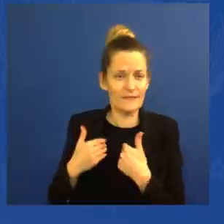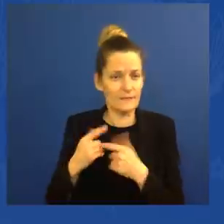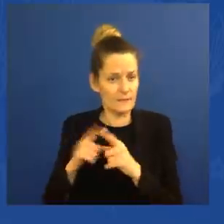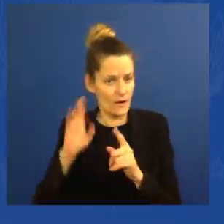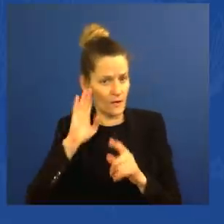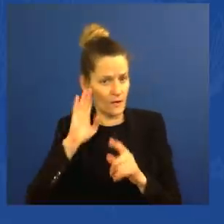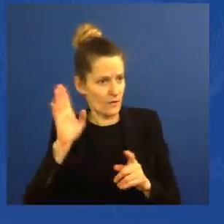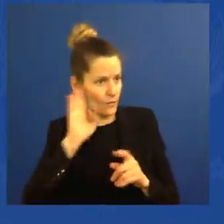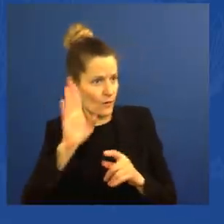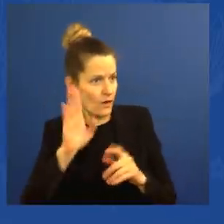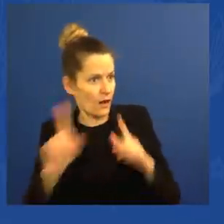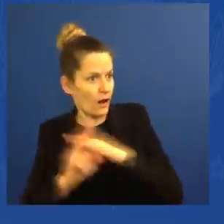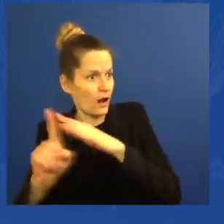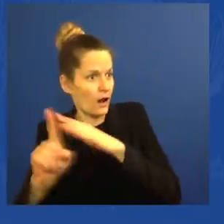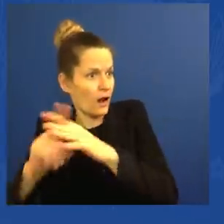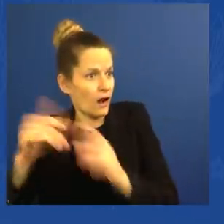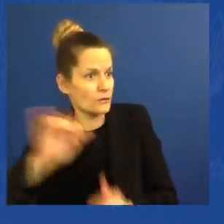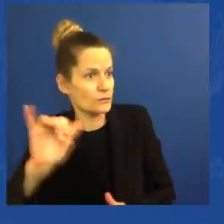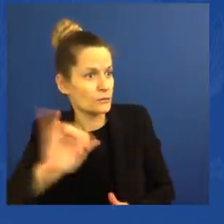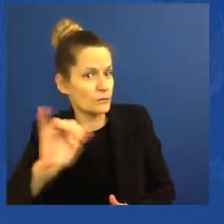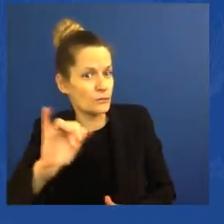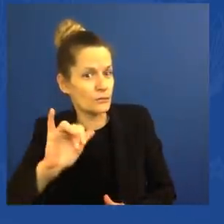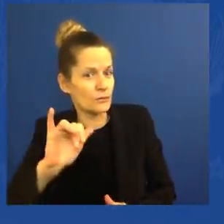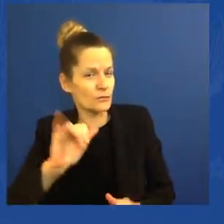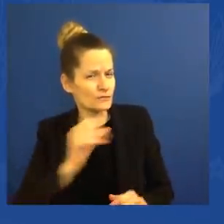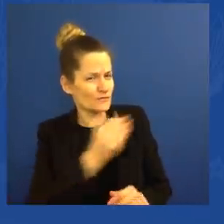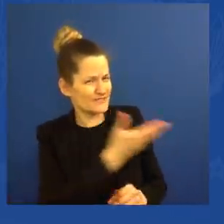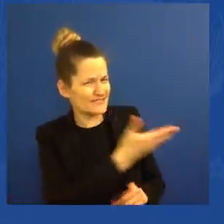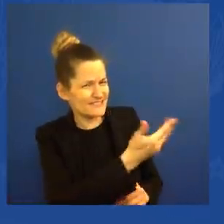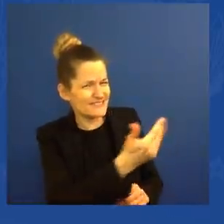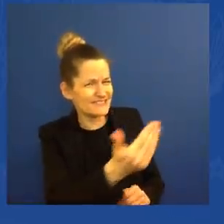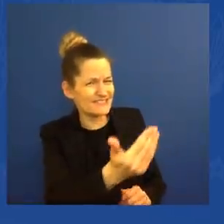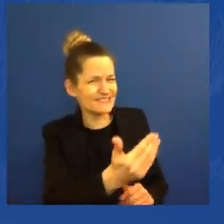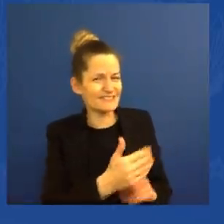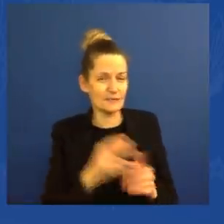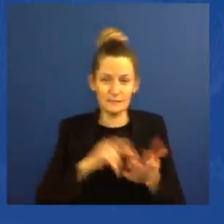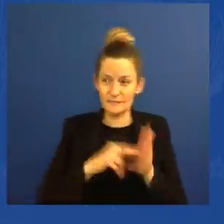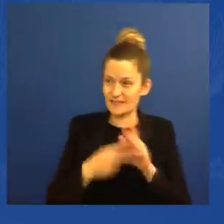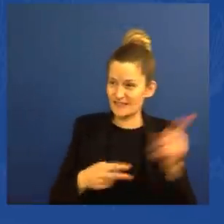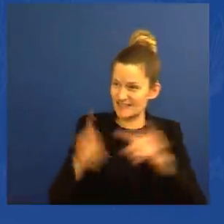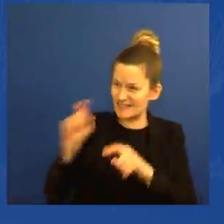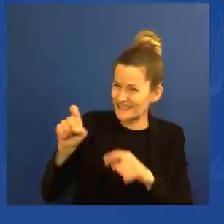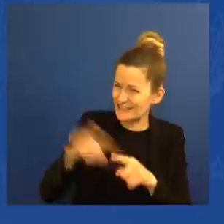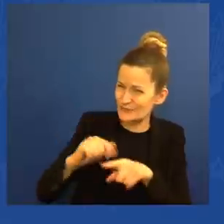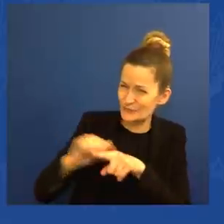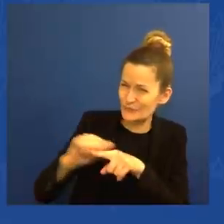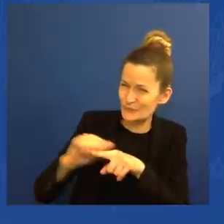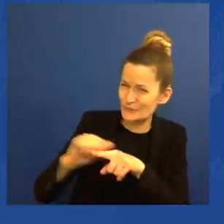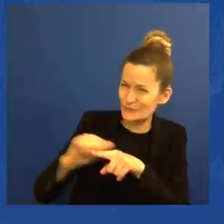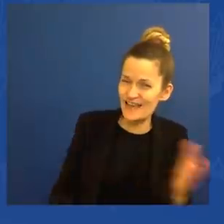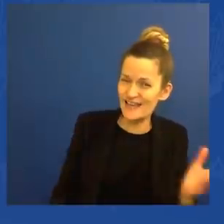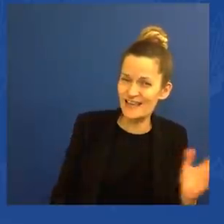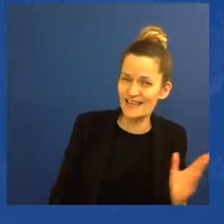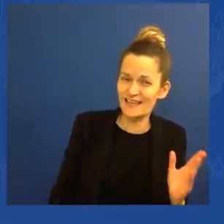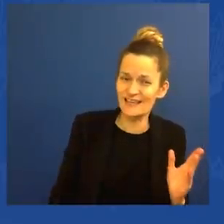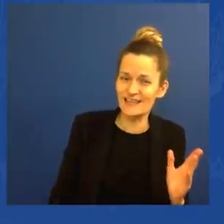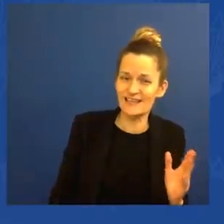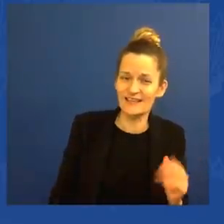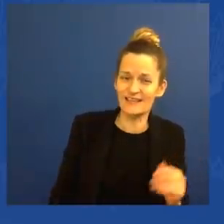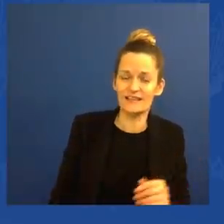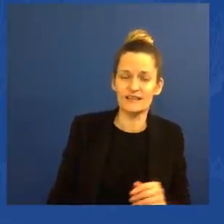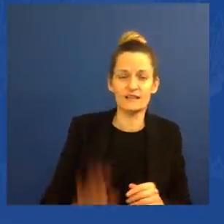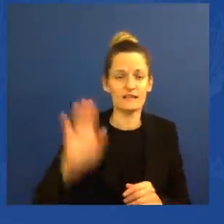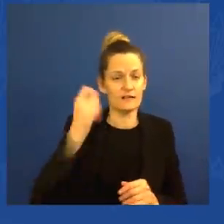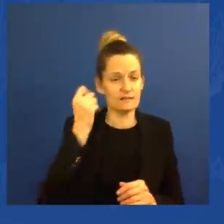my secretary a little bit earlier, America was falling behind in infrastructure. We used to be number one in the world. We're